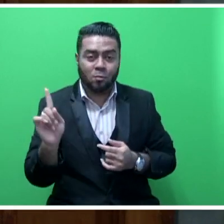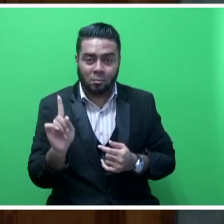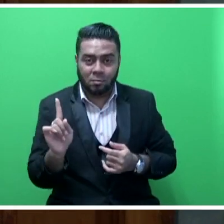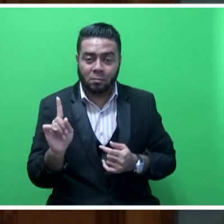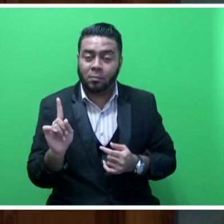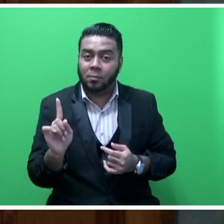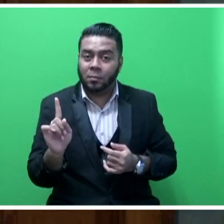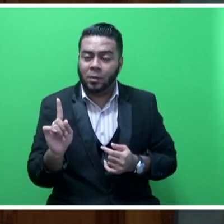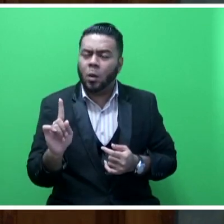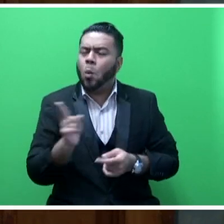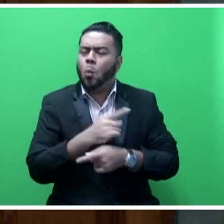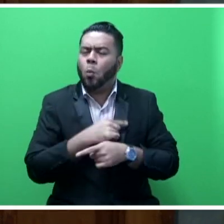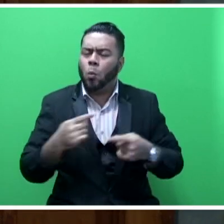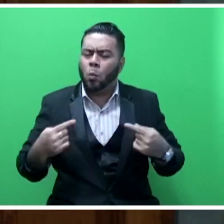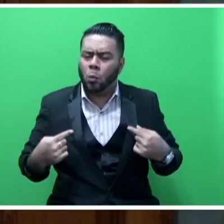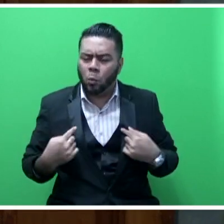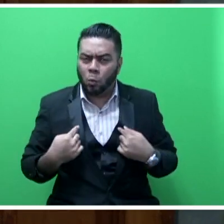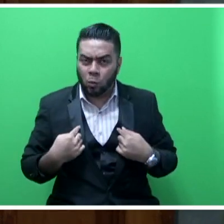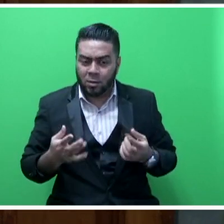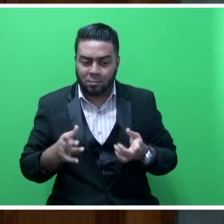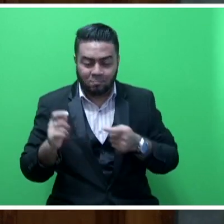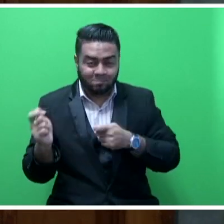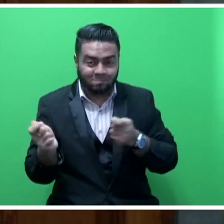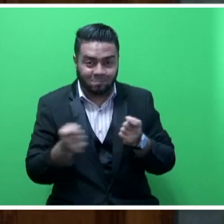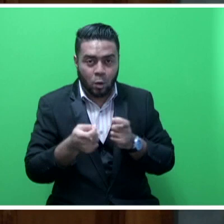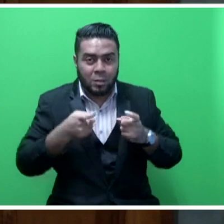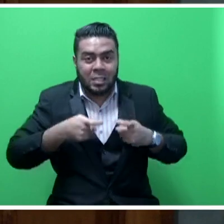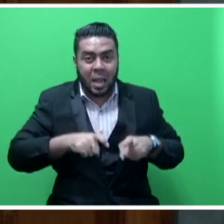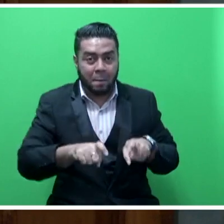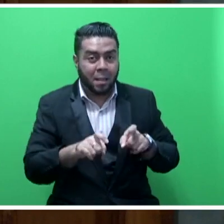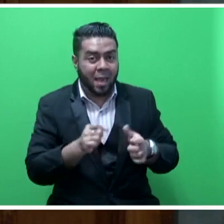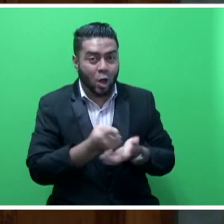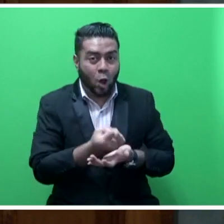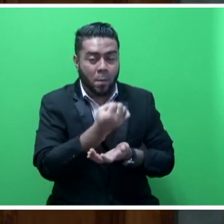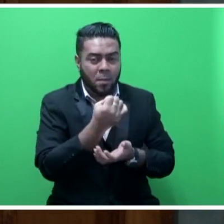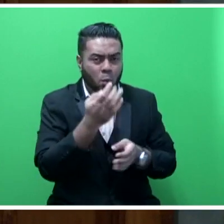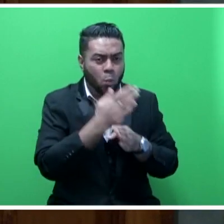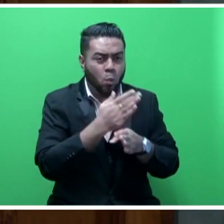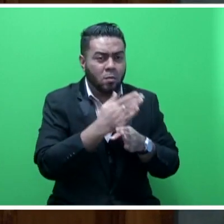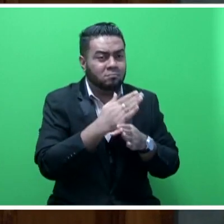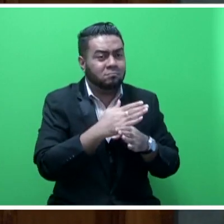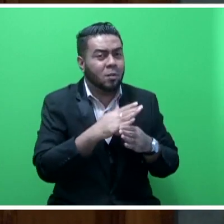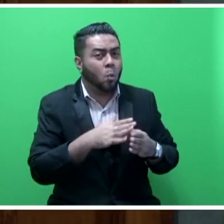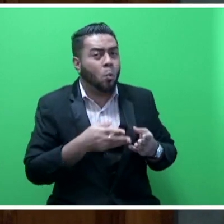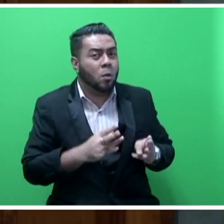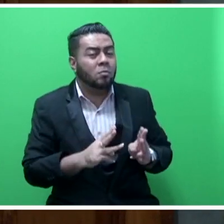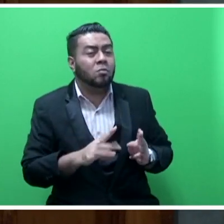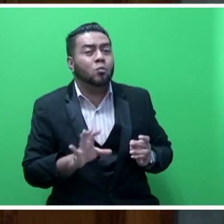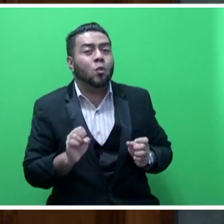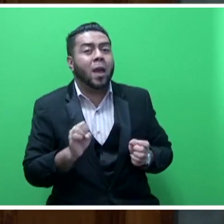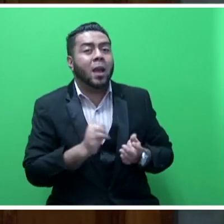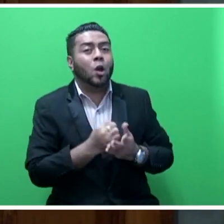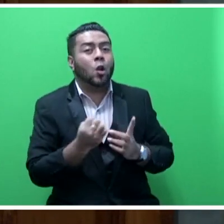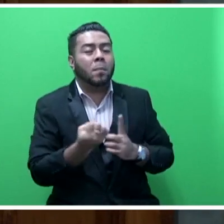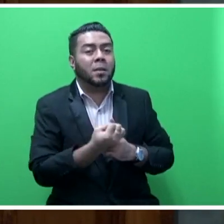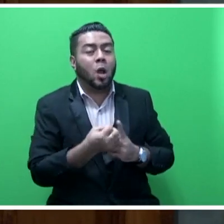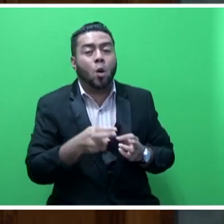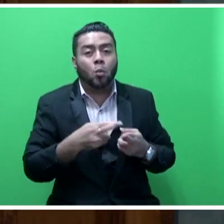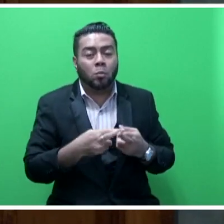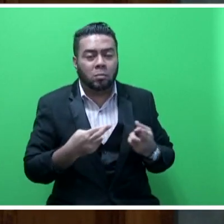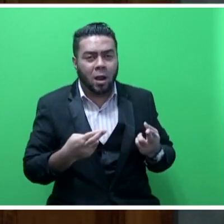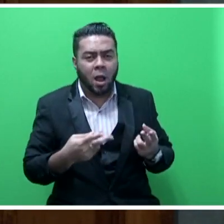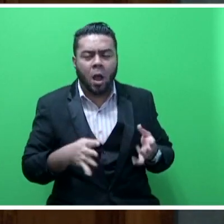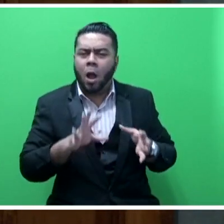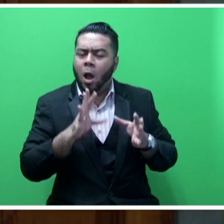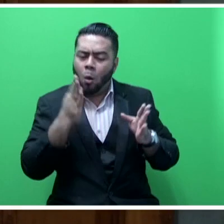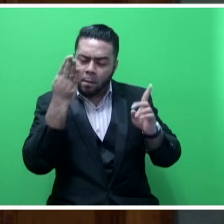we transform toward a sustainable economy, as we work our way through to economic restoration, our